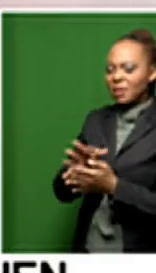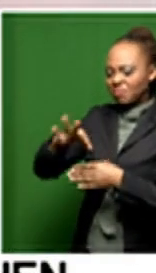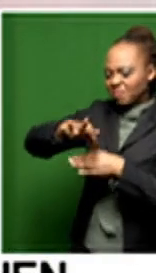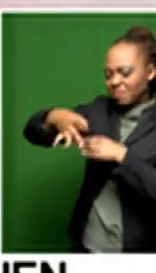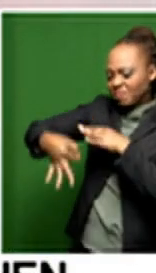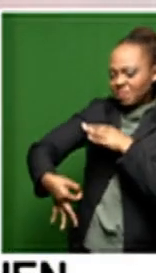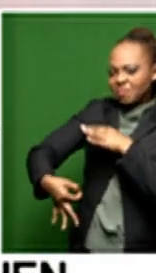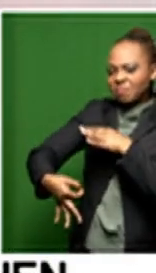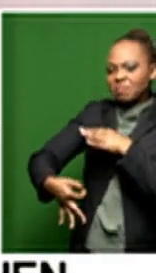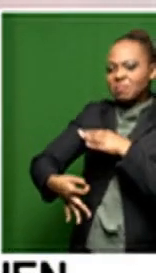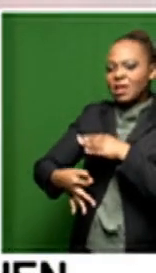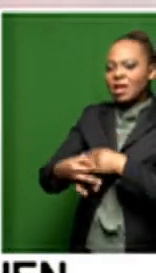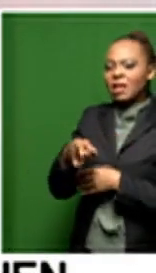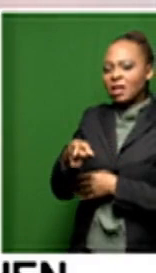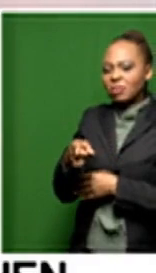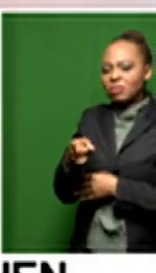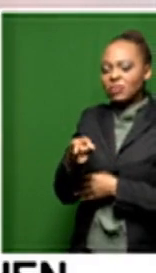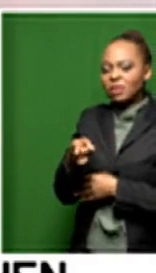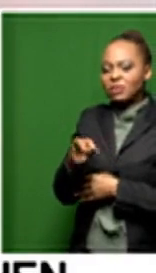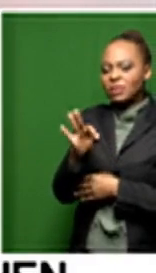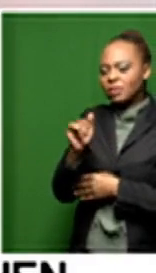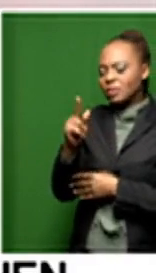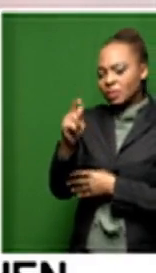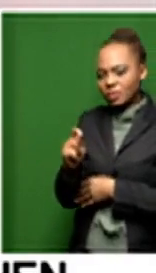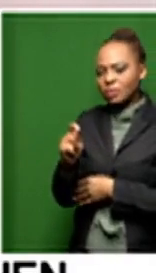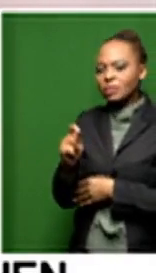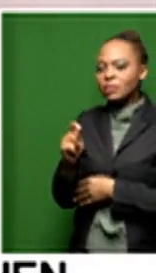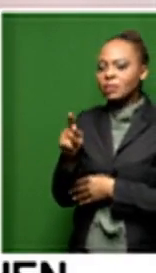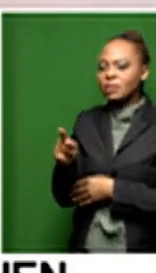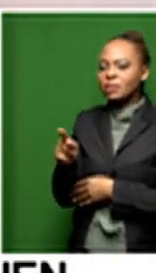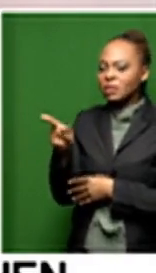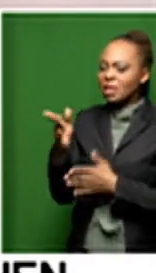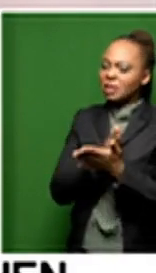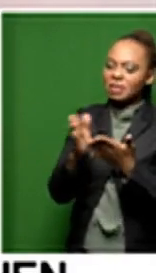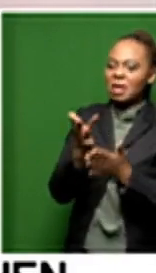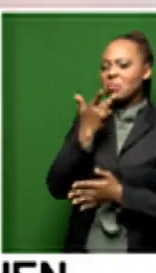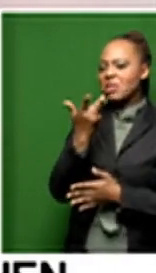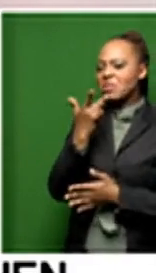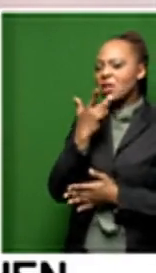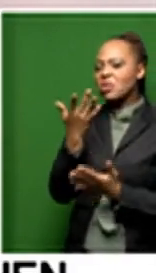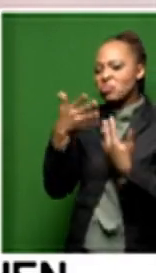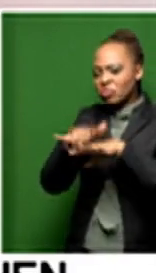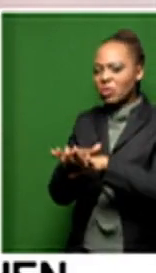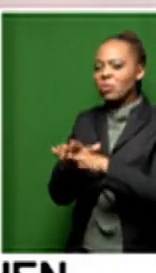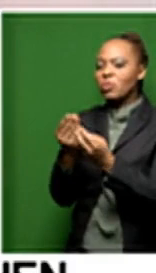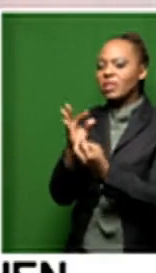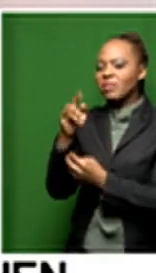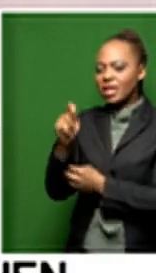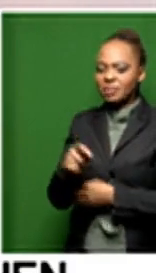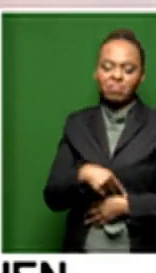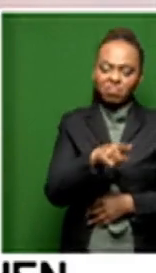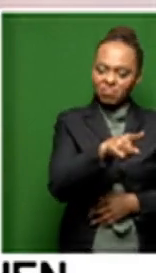cooking tripe. But some people prefer it with that fat. Where do you stand? No fat. No fat at all,